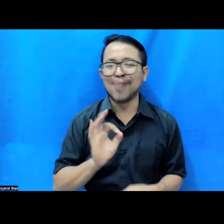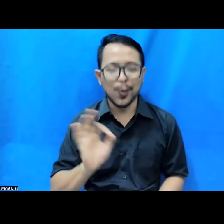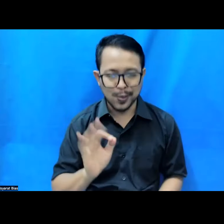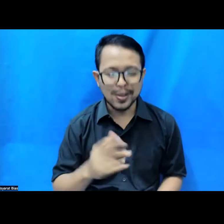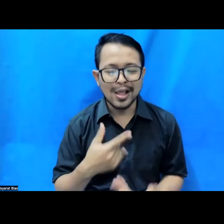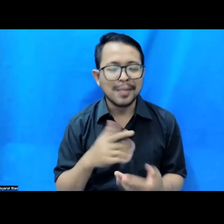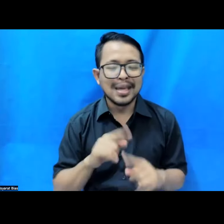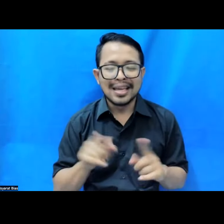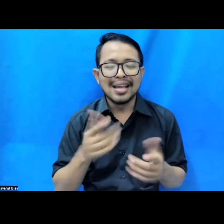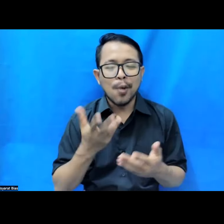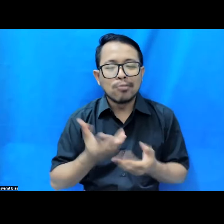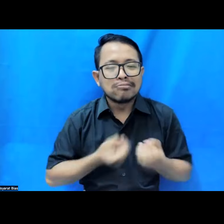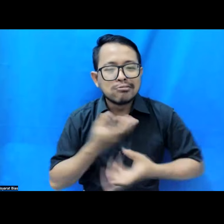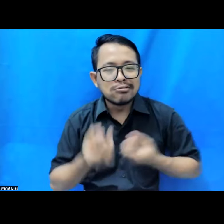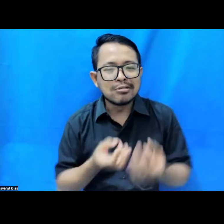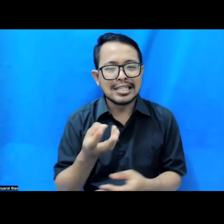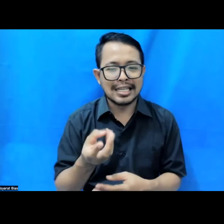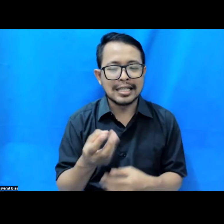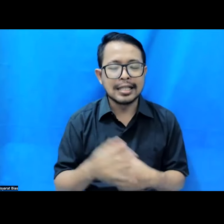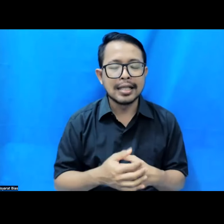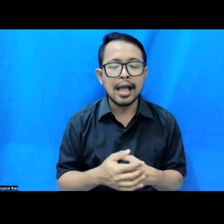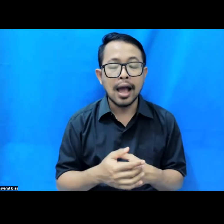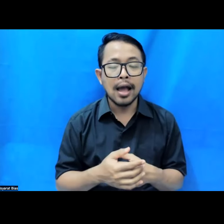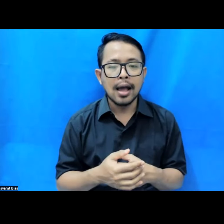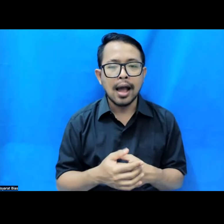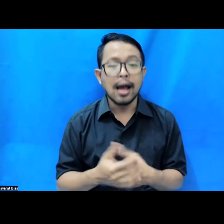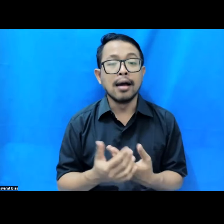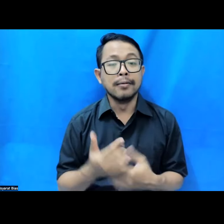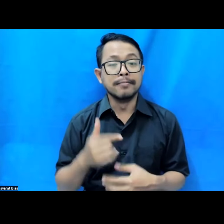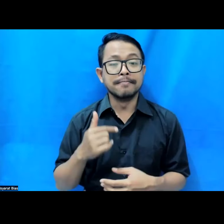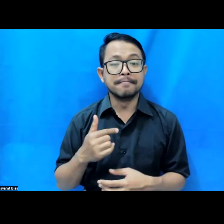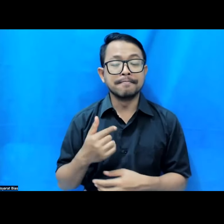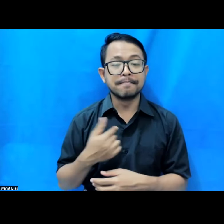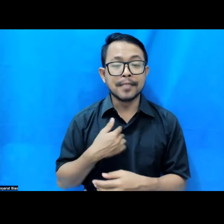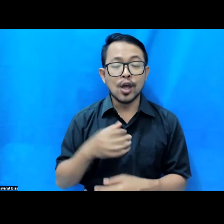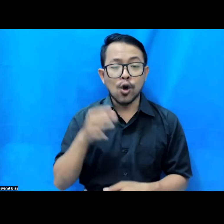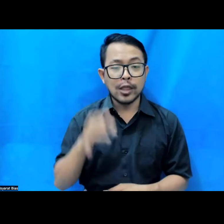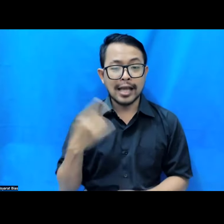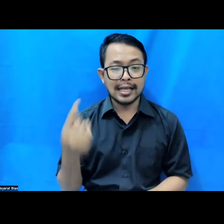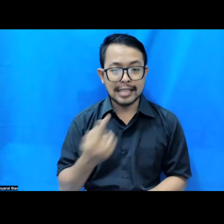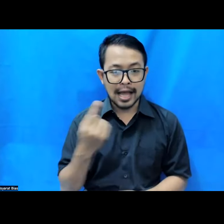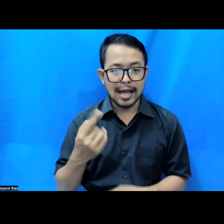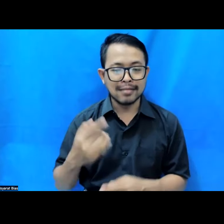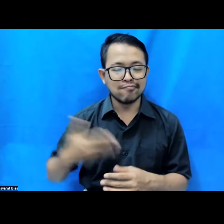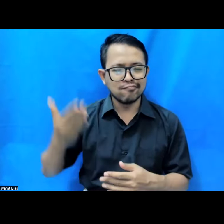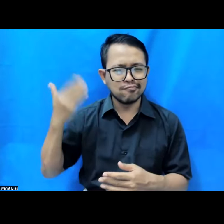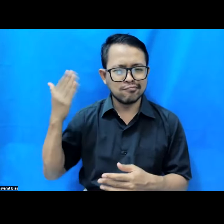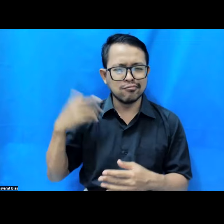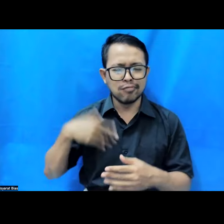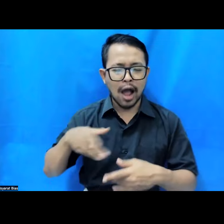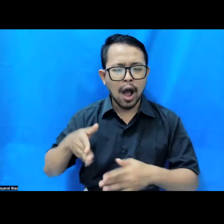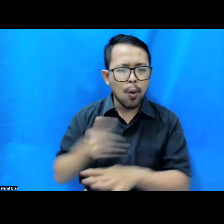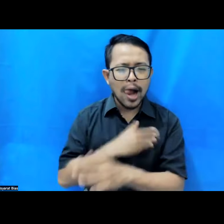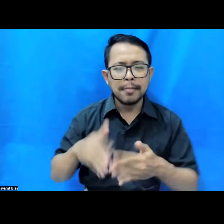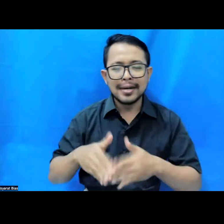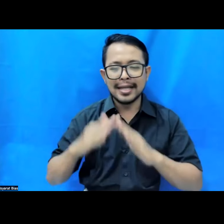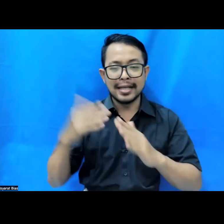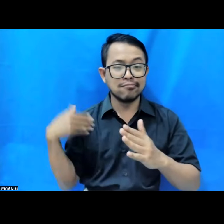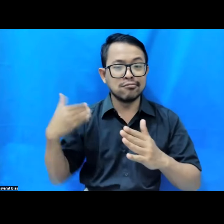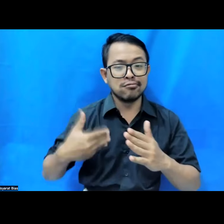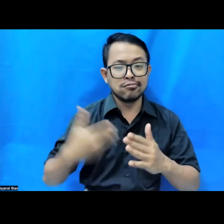session. But today, I would just like to mention a little bit of comment that we at Kota Kita, since